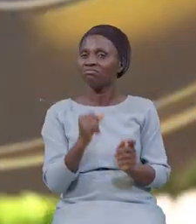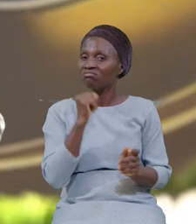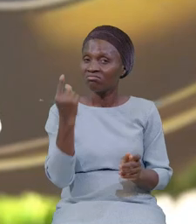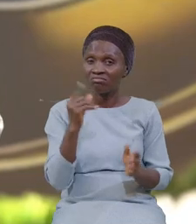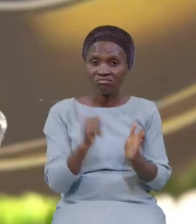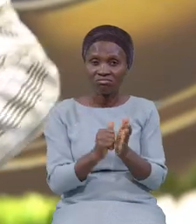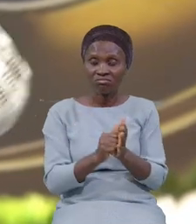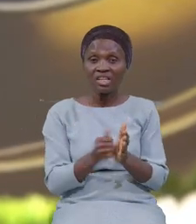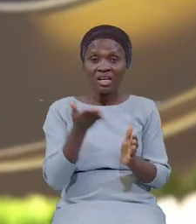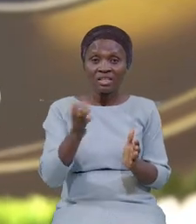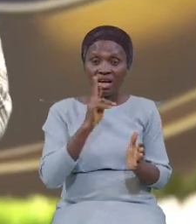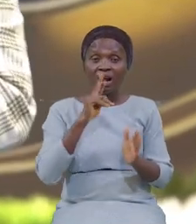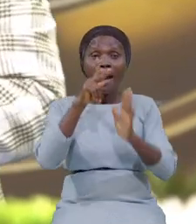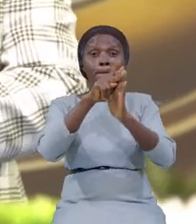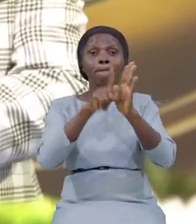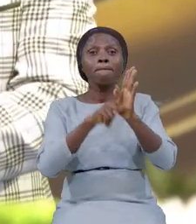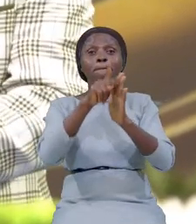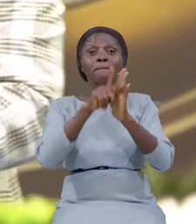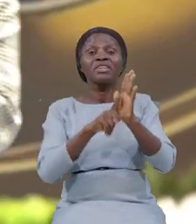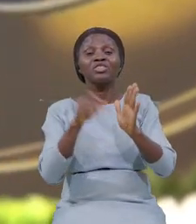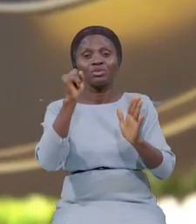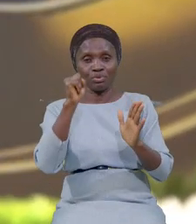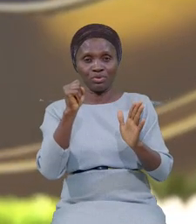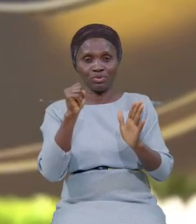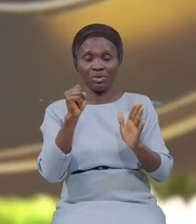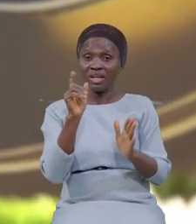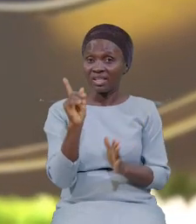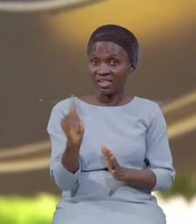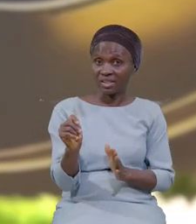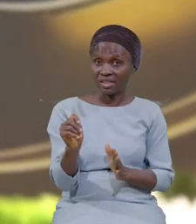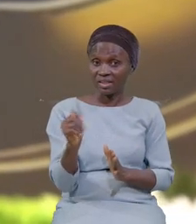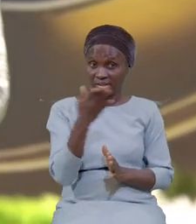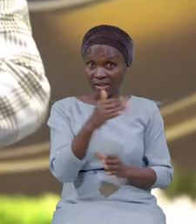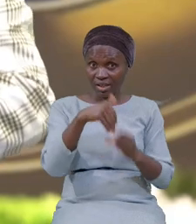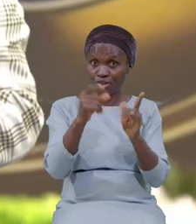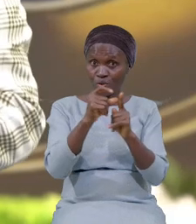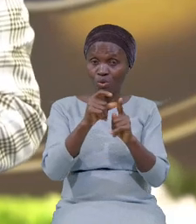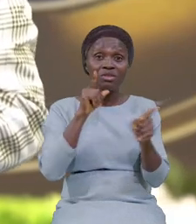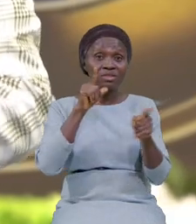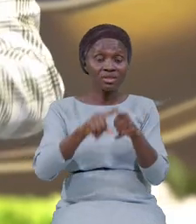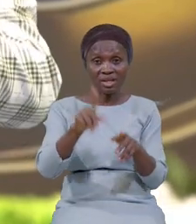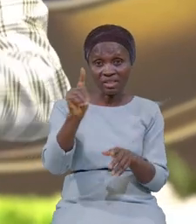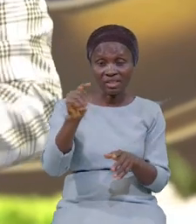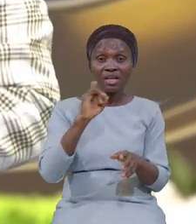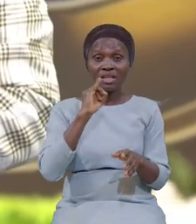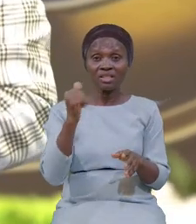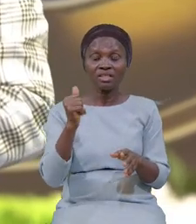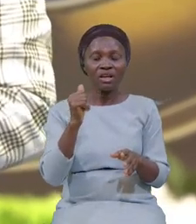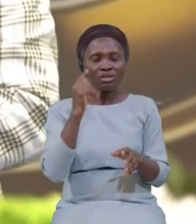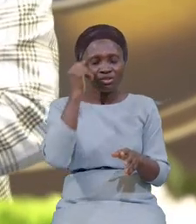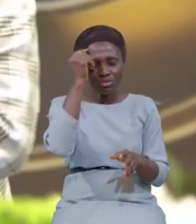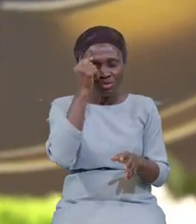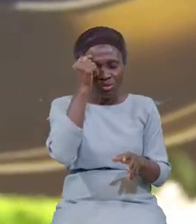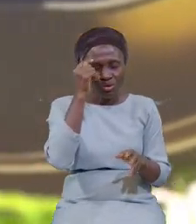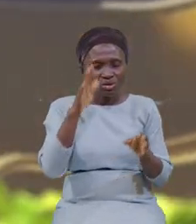I'm referring to. T here in the sister is thoughtful timer. Thoughtful